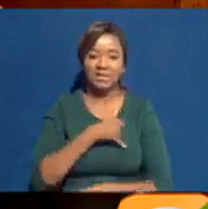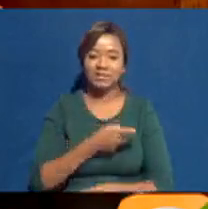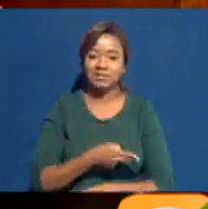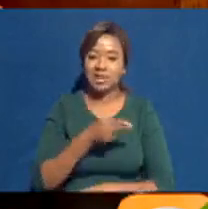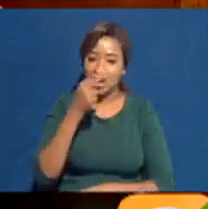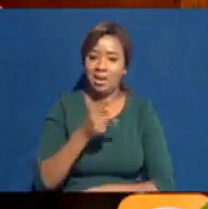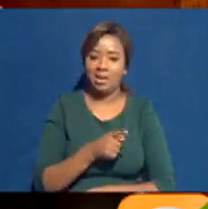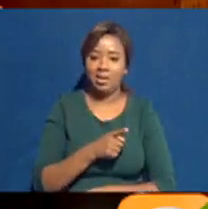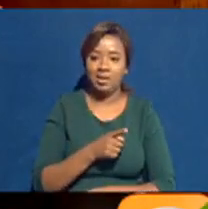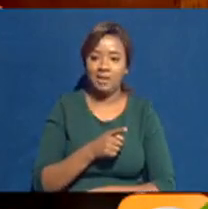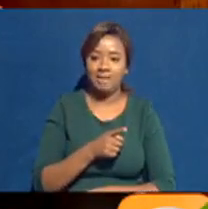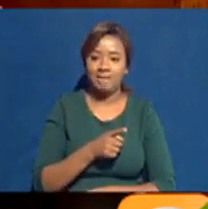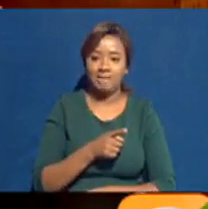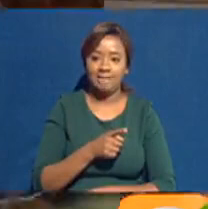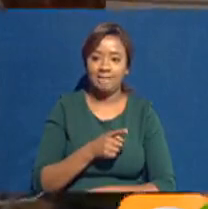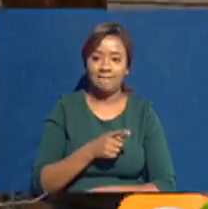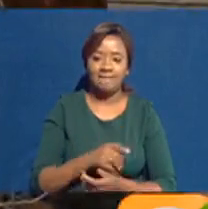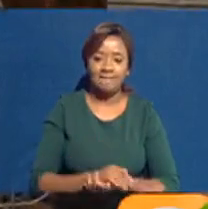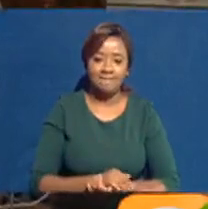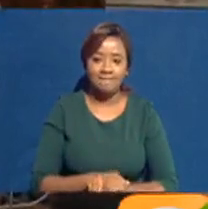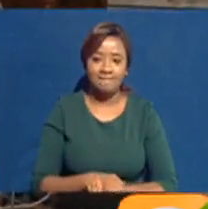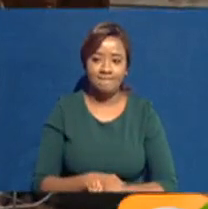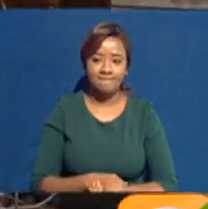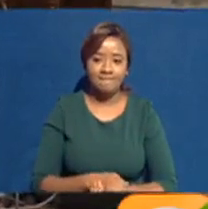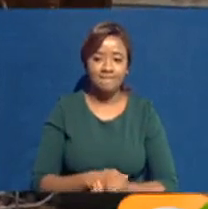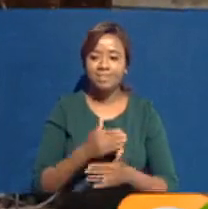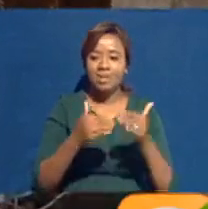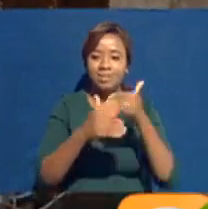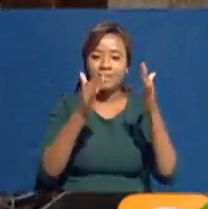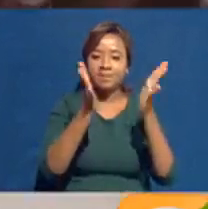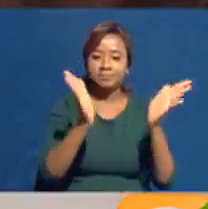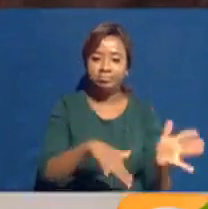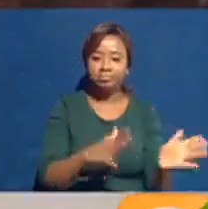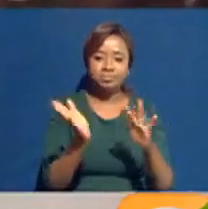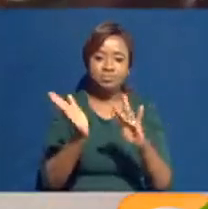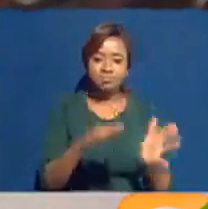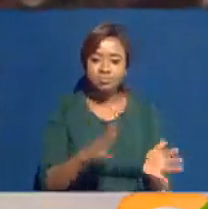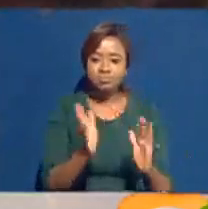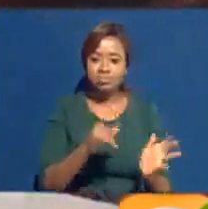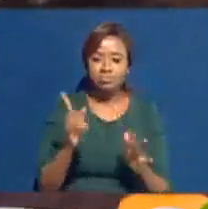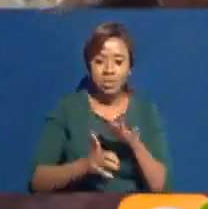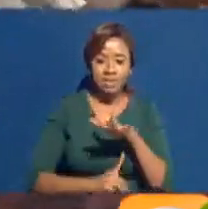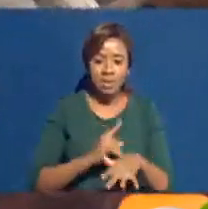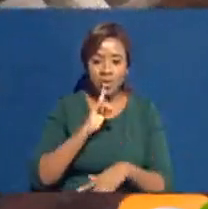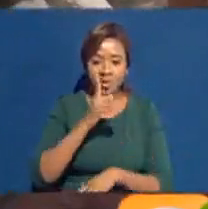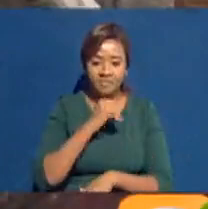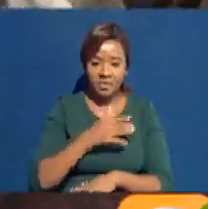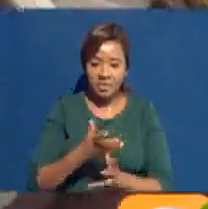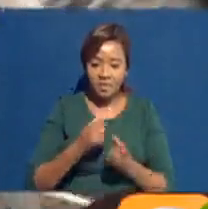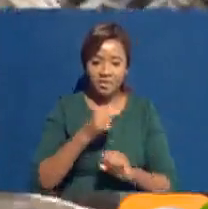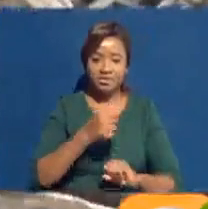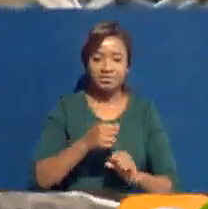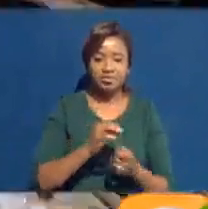your monthly repayments will be very high. On the state of collapsed buildings in the country, the ministry was ordered to furnish the committee